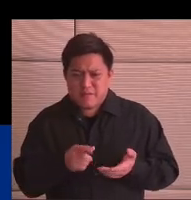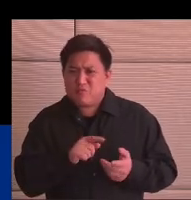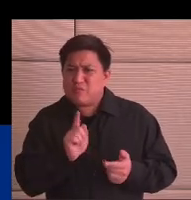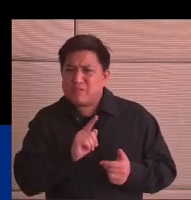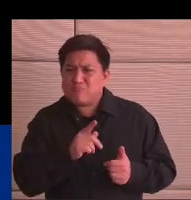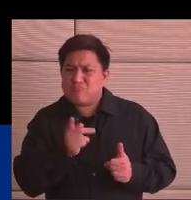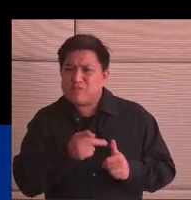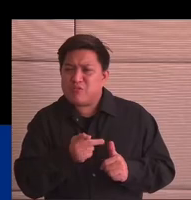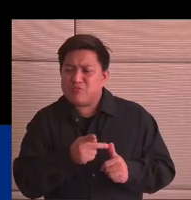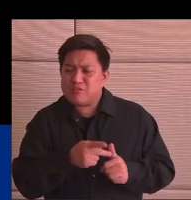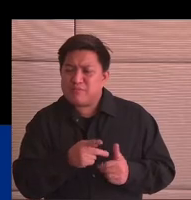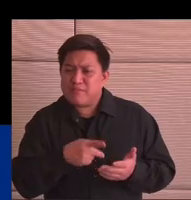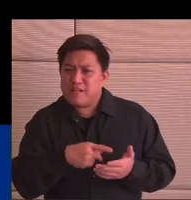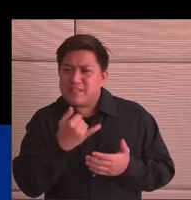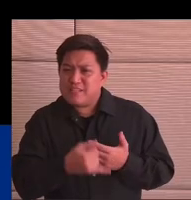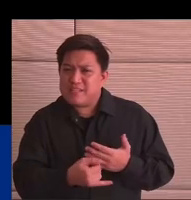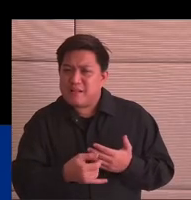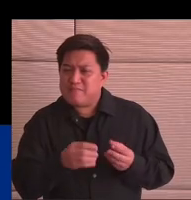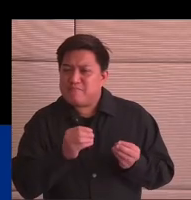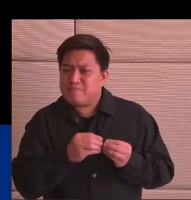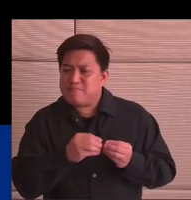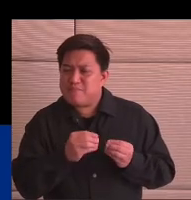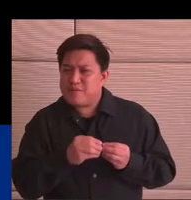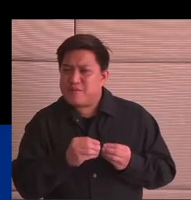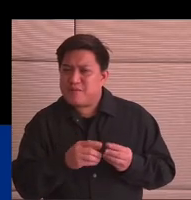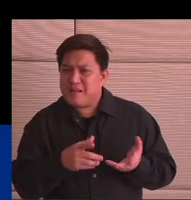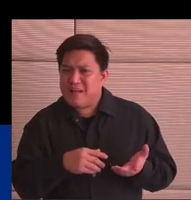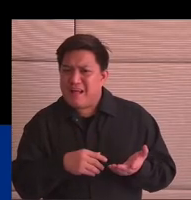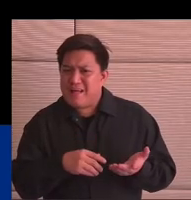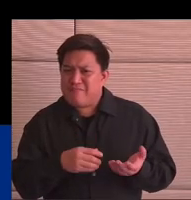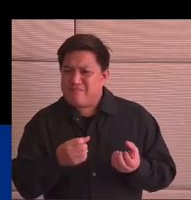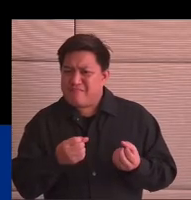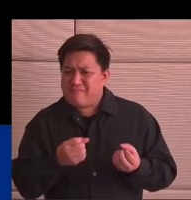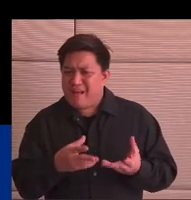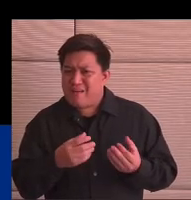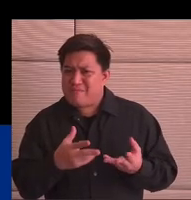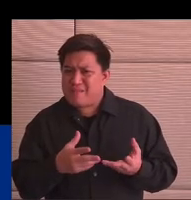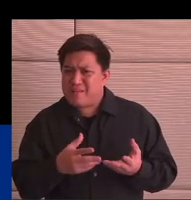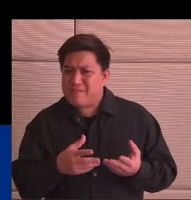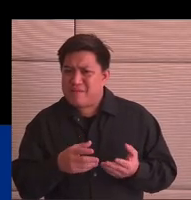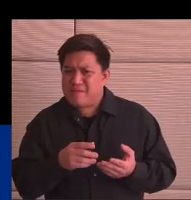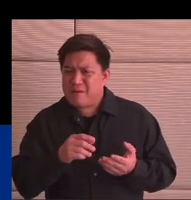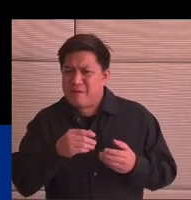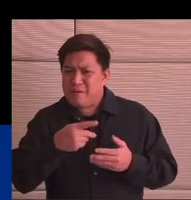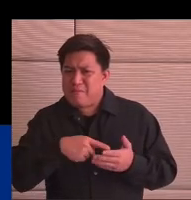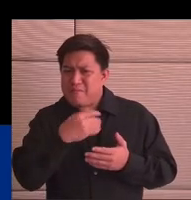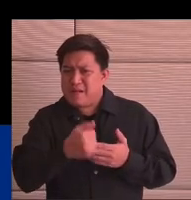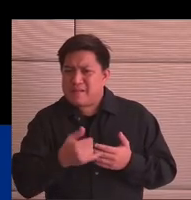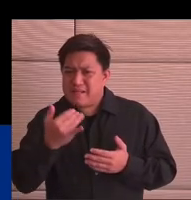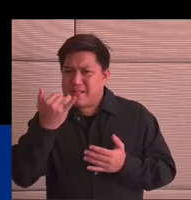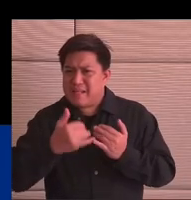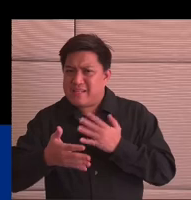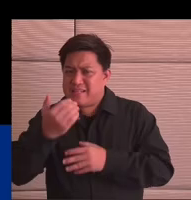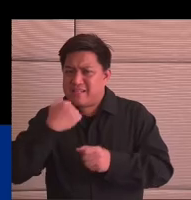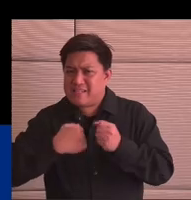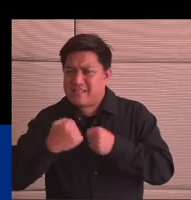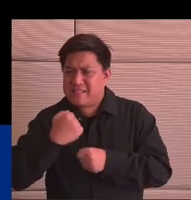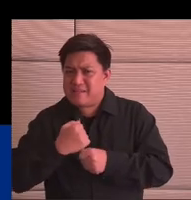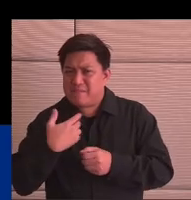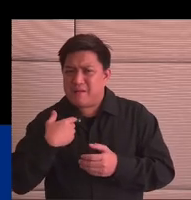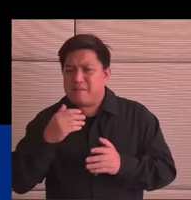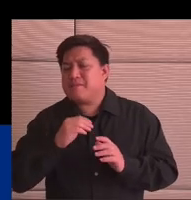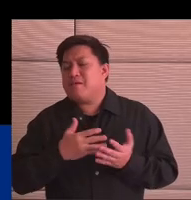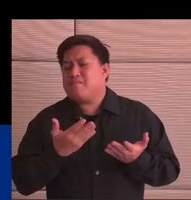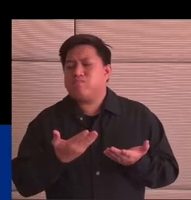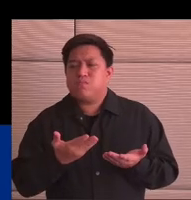priority project. We've had more of the unsolicited PPP projects in past years, which became